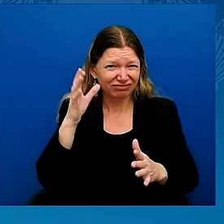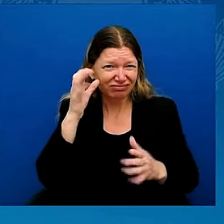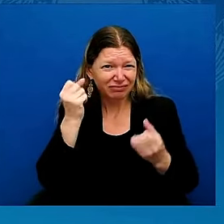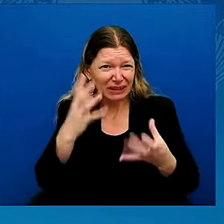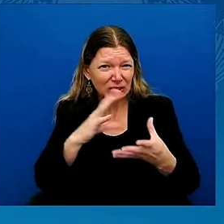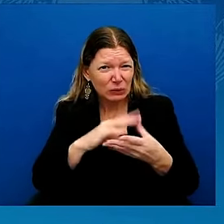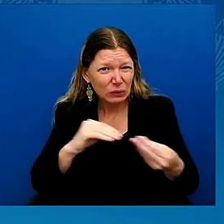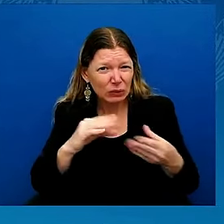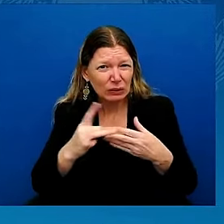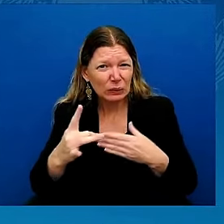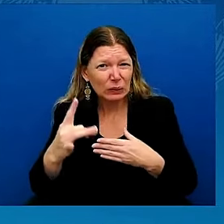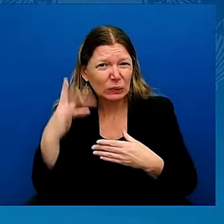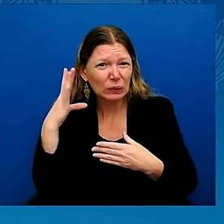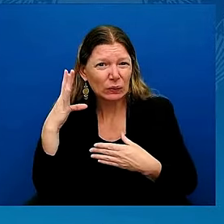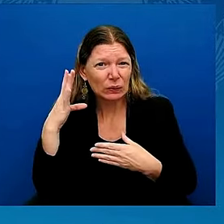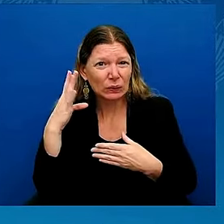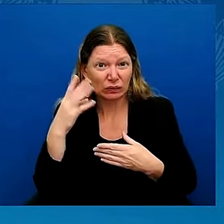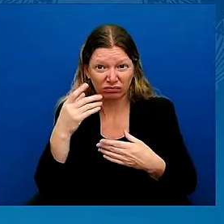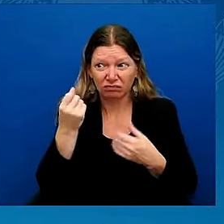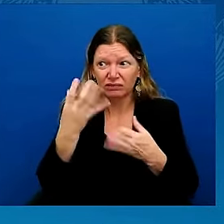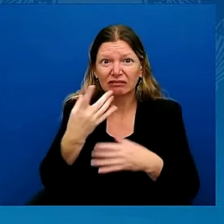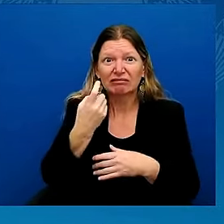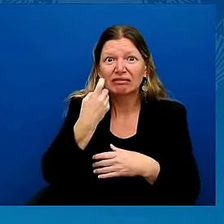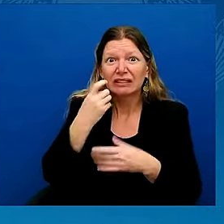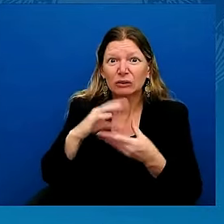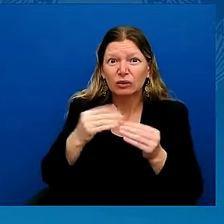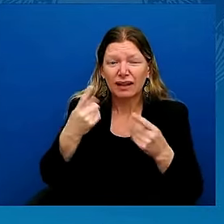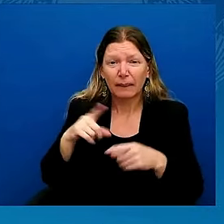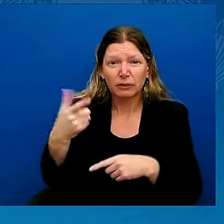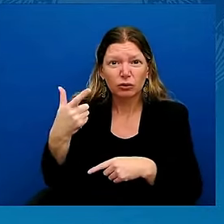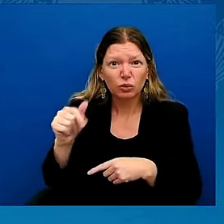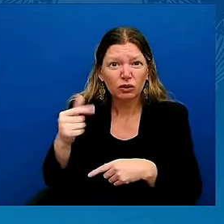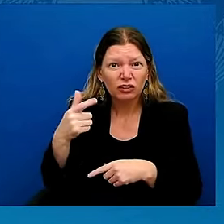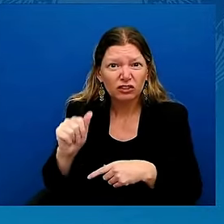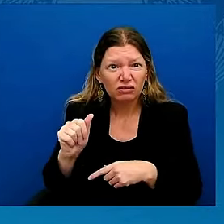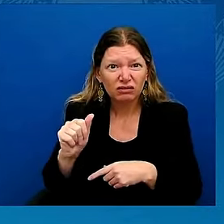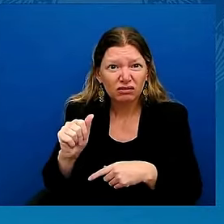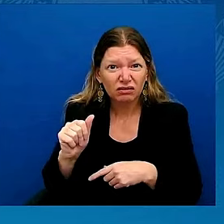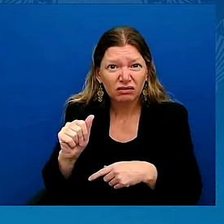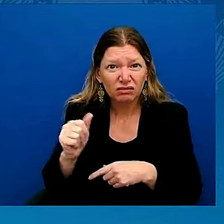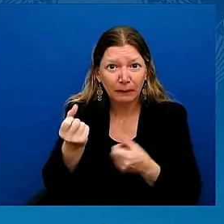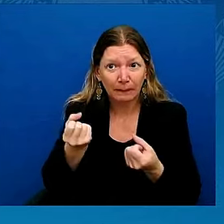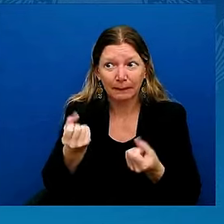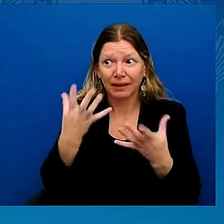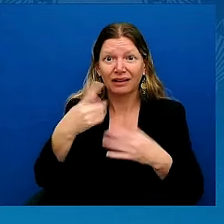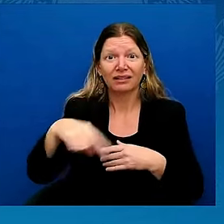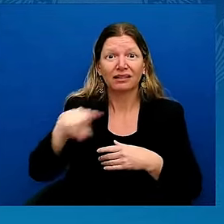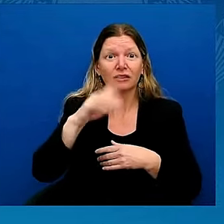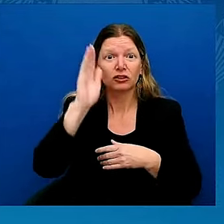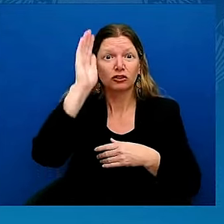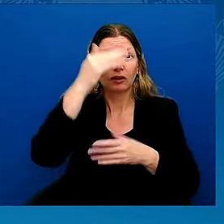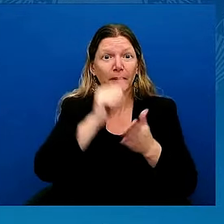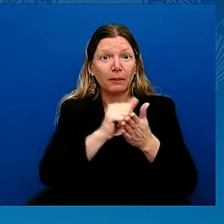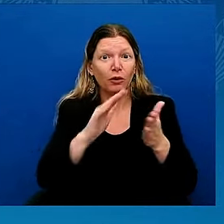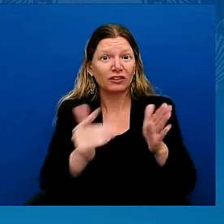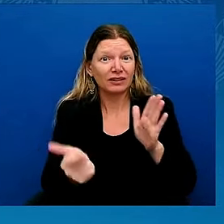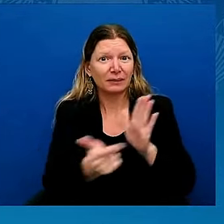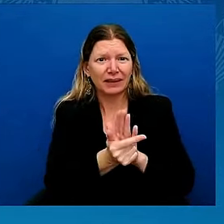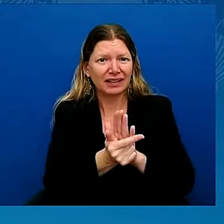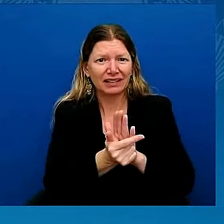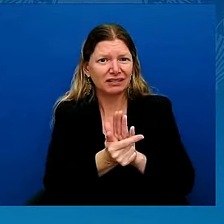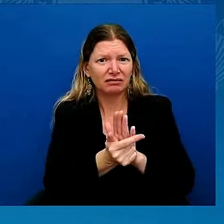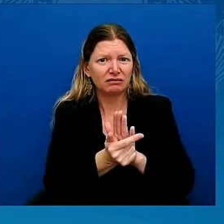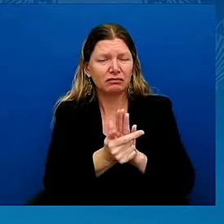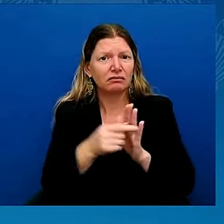Many of these Trump abortion bans that make no exception for rape or incest, it's immoral. It's immoral. And